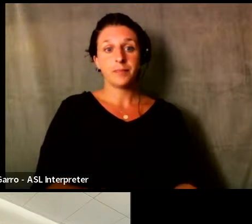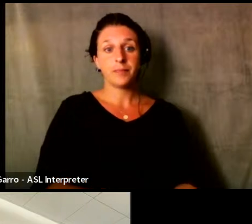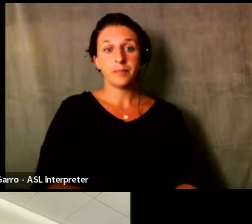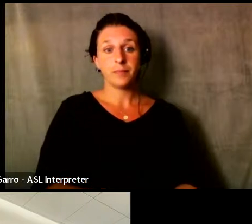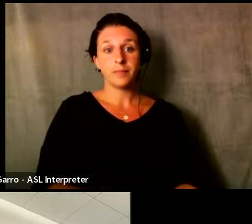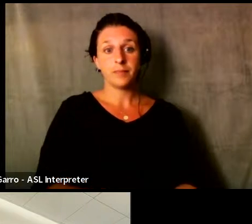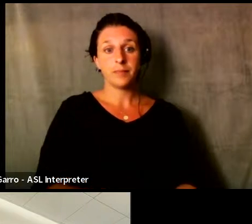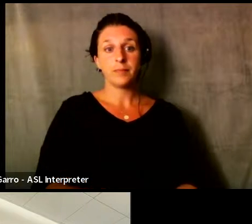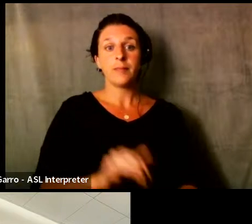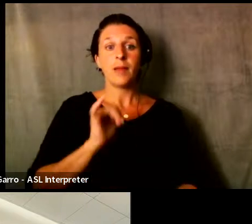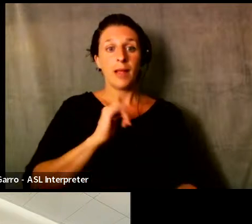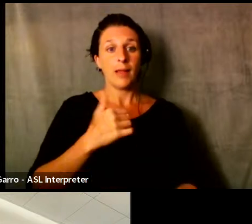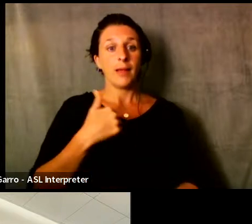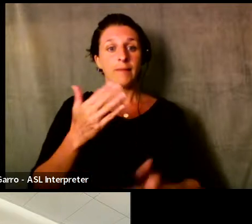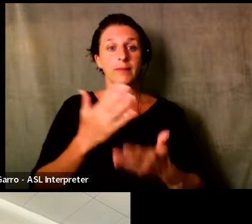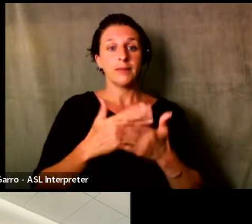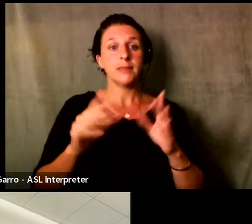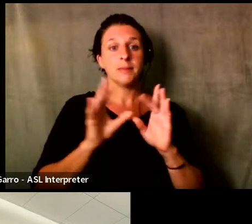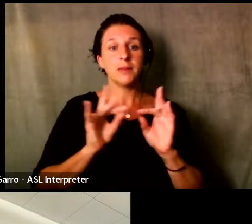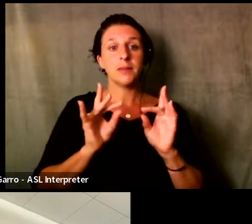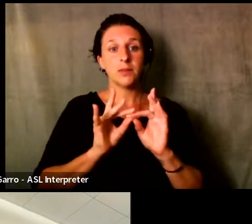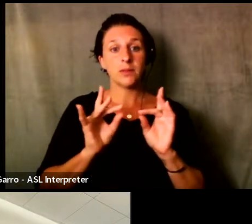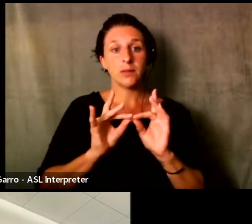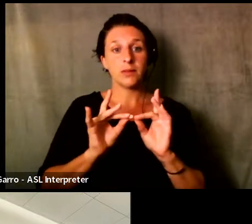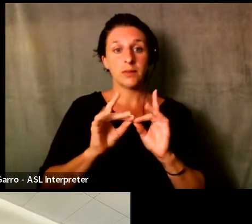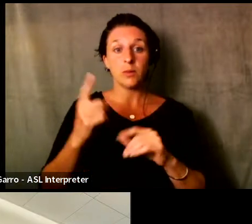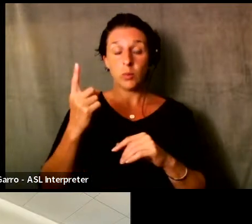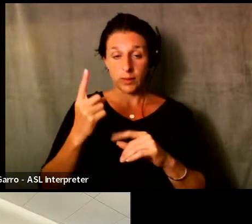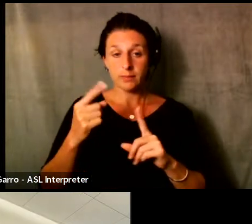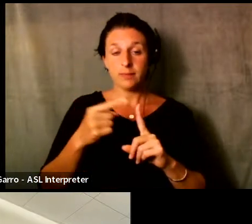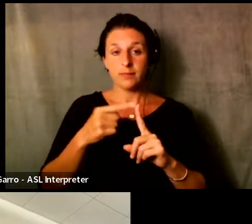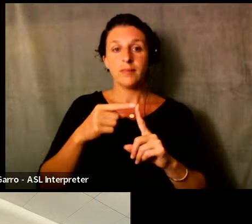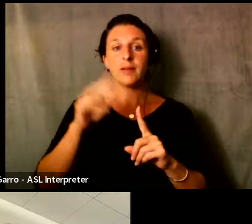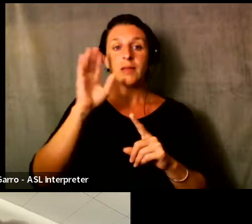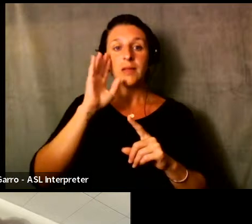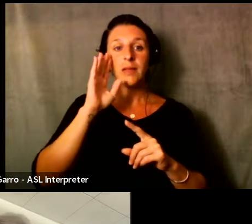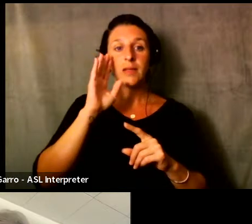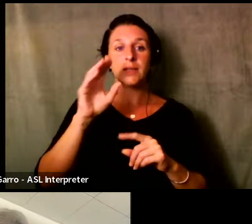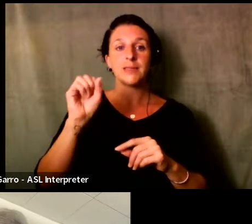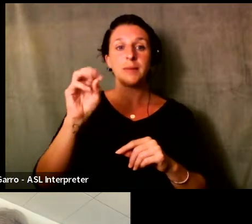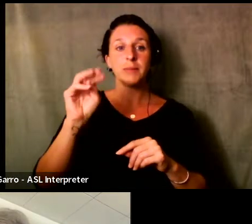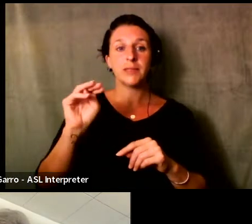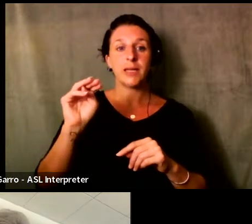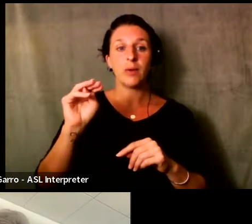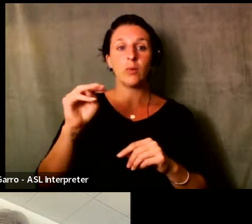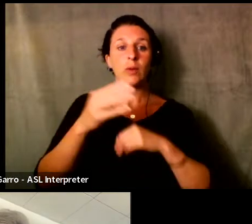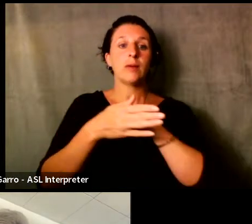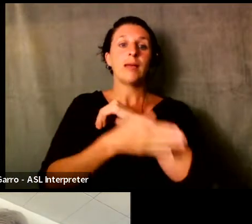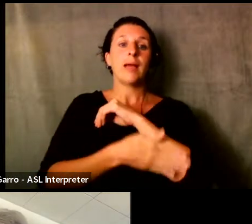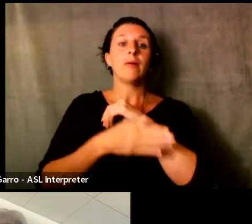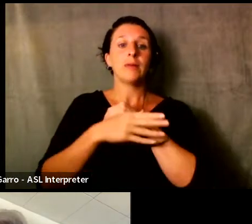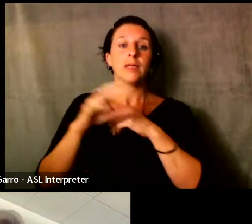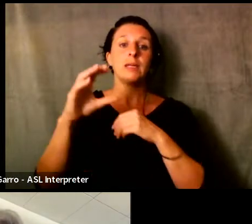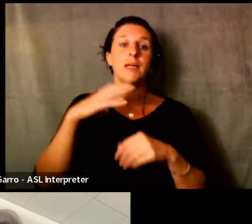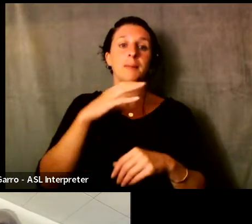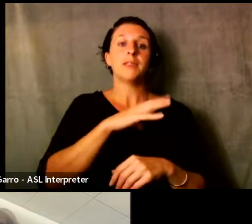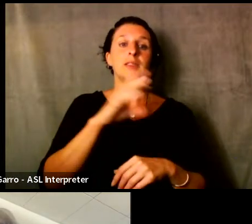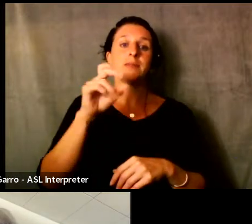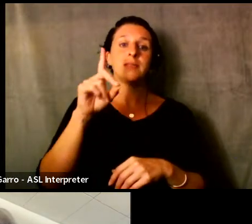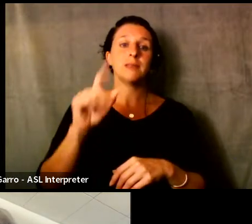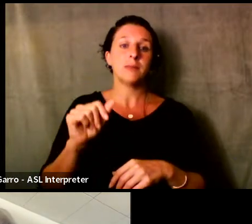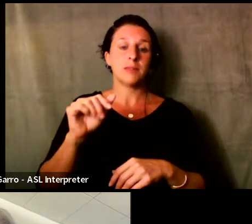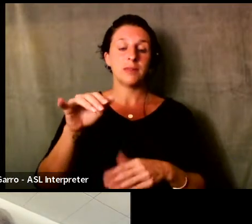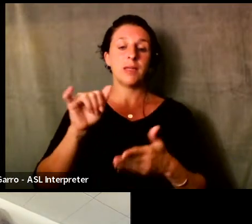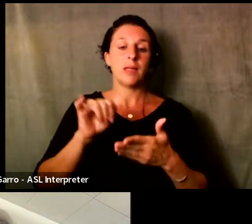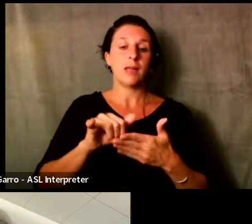I have some comments. One, there will be the San Mateo County Commission on Disabilities that I serve